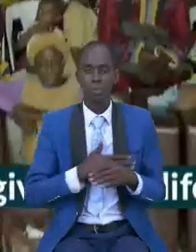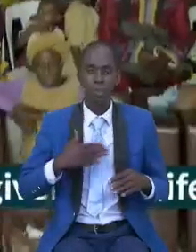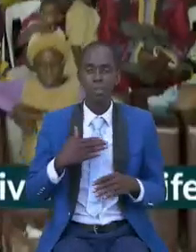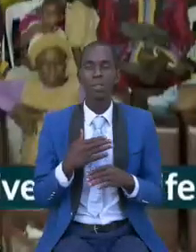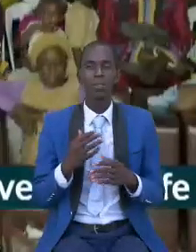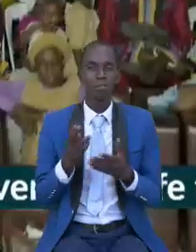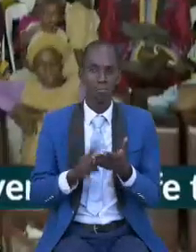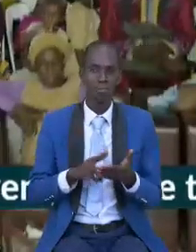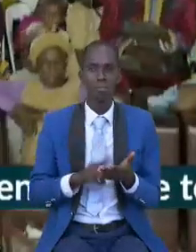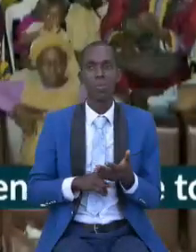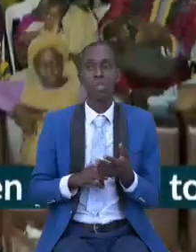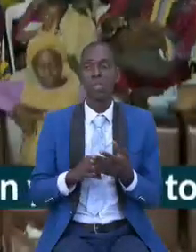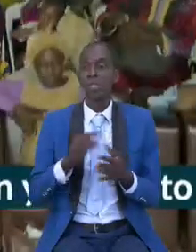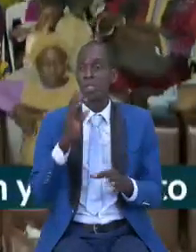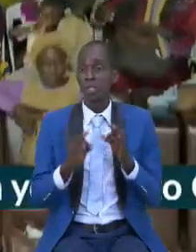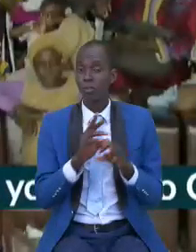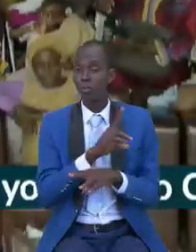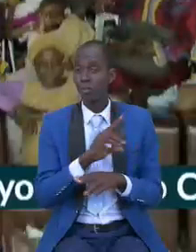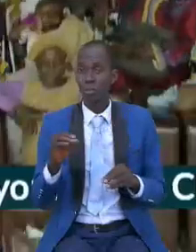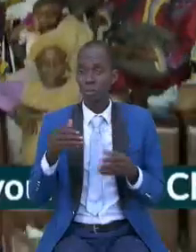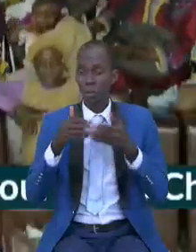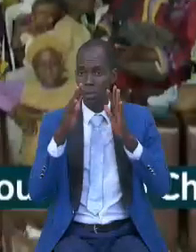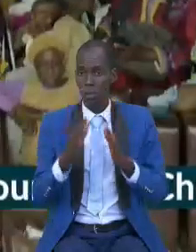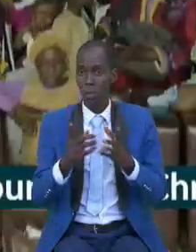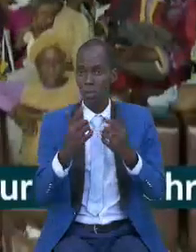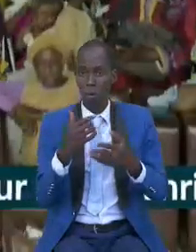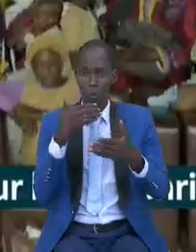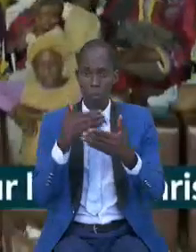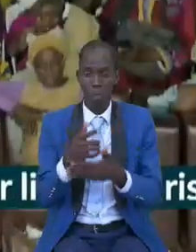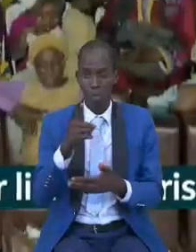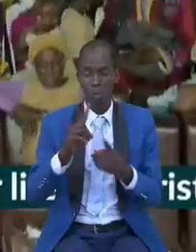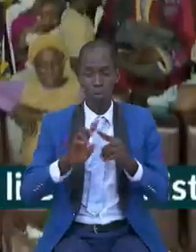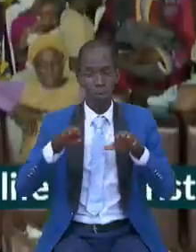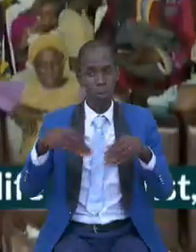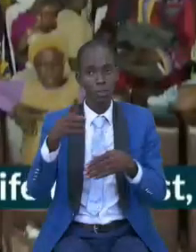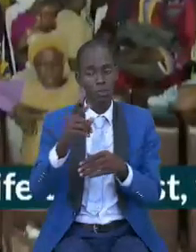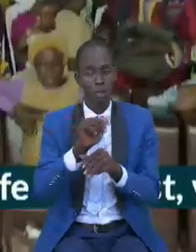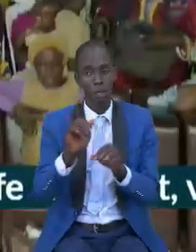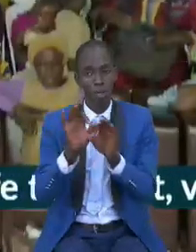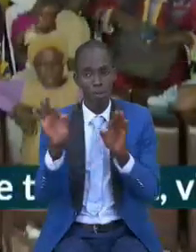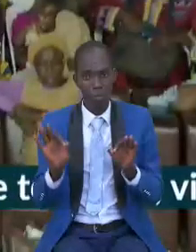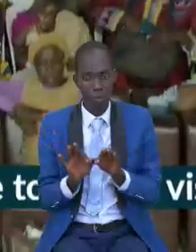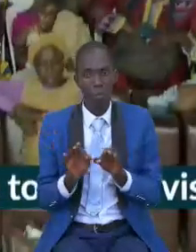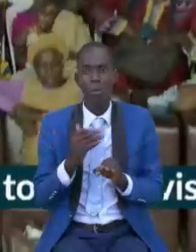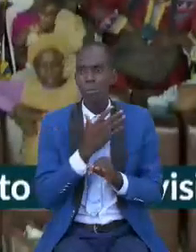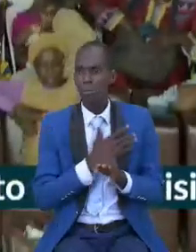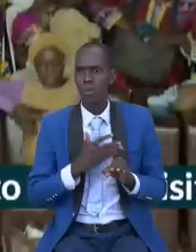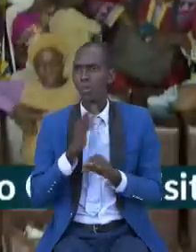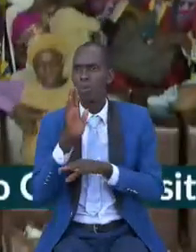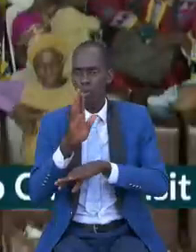Yes, let's move towards my left-hand side. There are more over there. If you